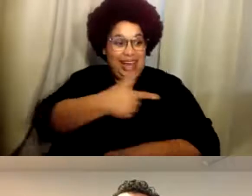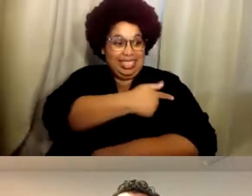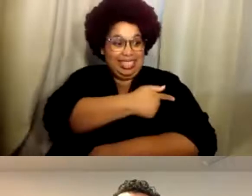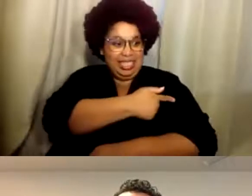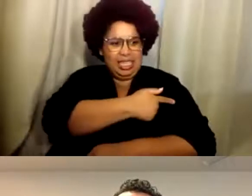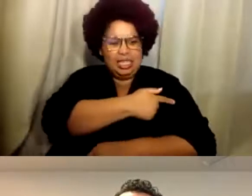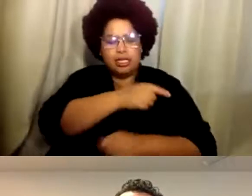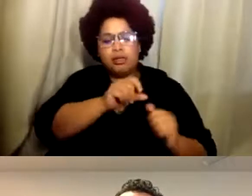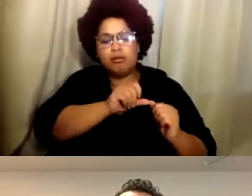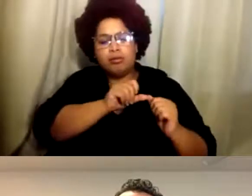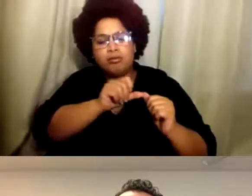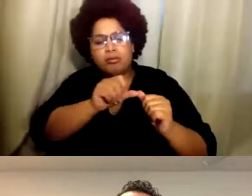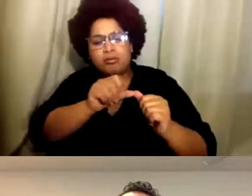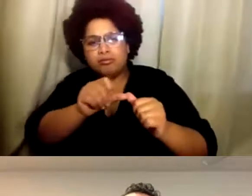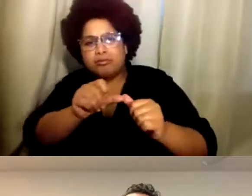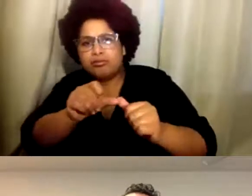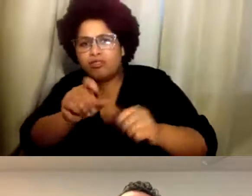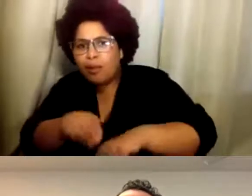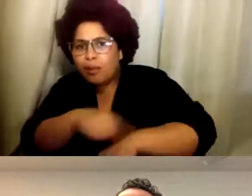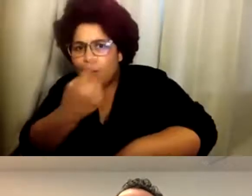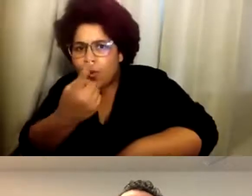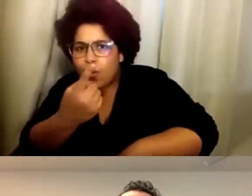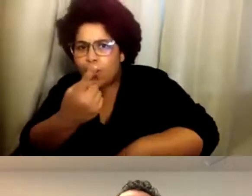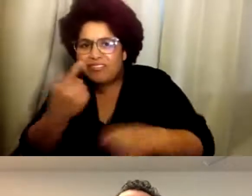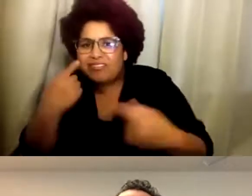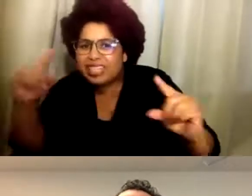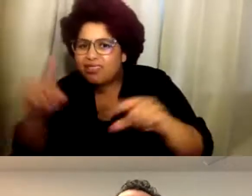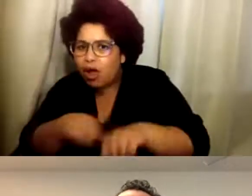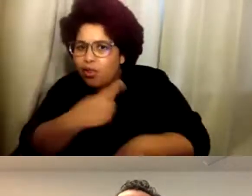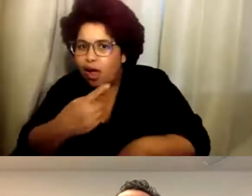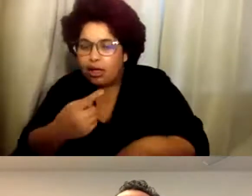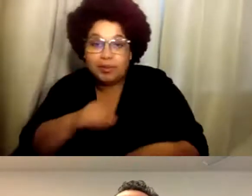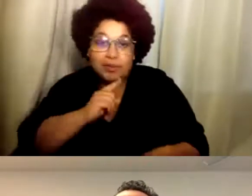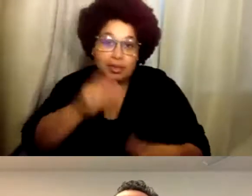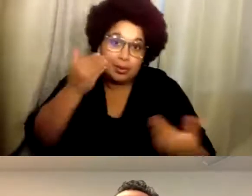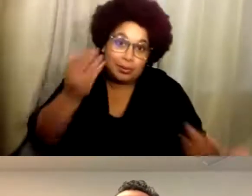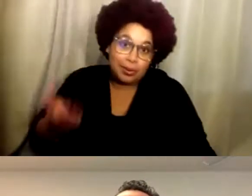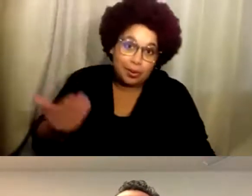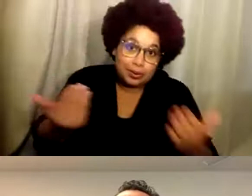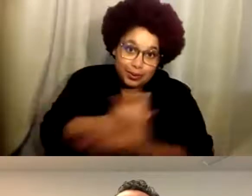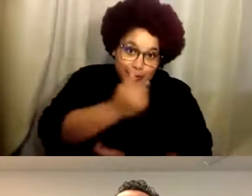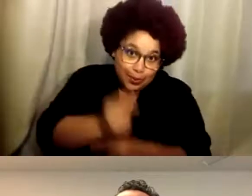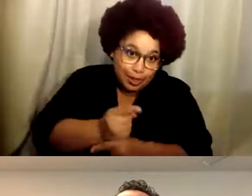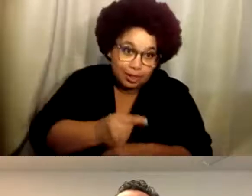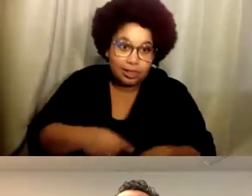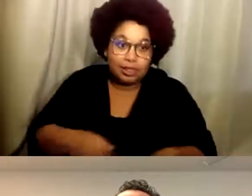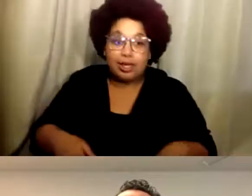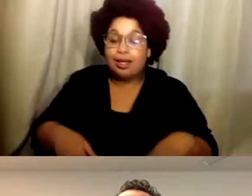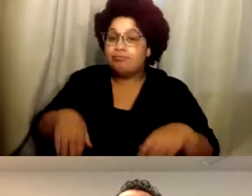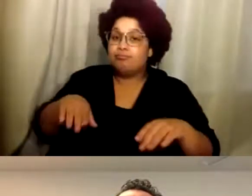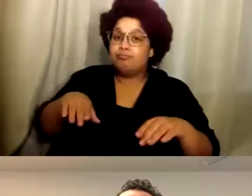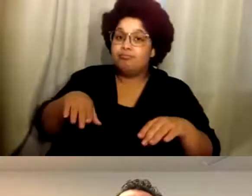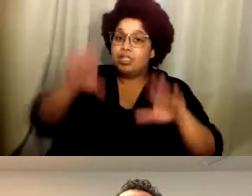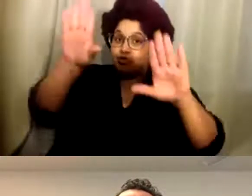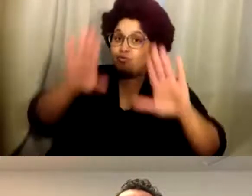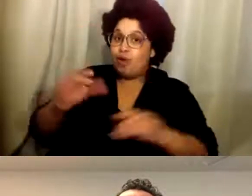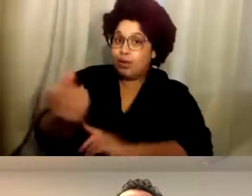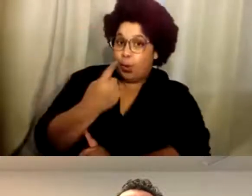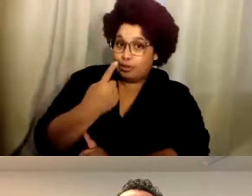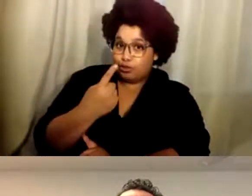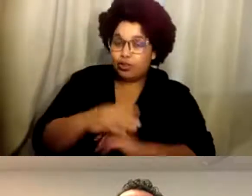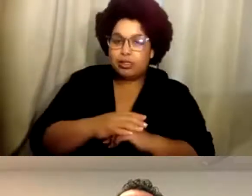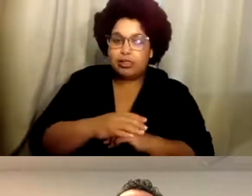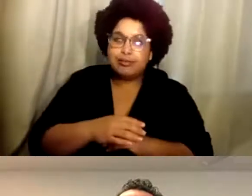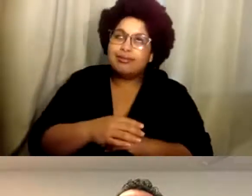going to be? And I'm pretty sure that's like, we don't know because it's new. But yeah, that's a great question. And I